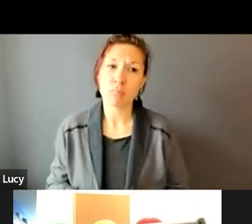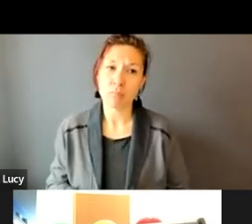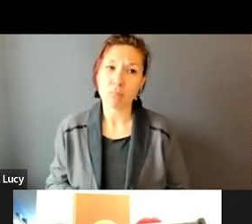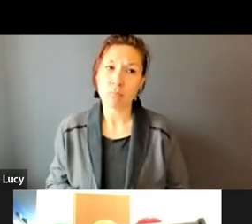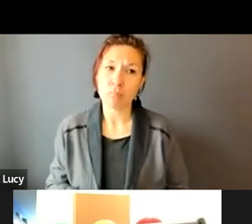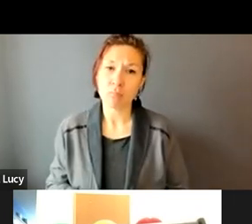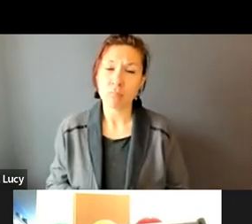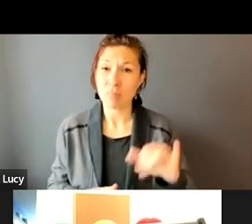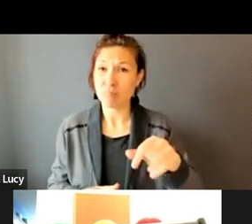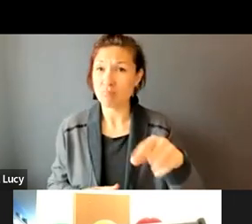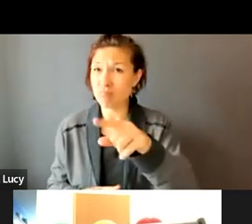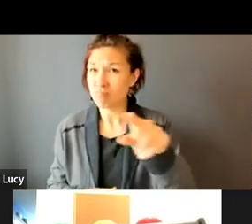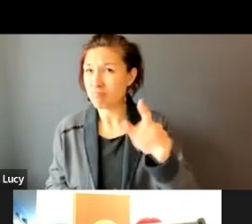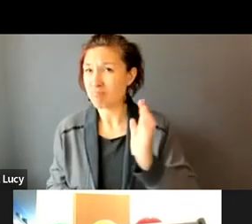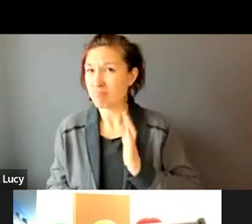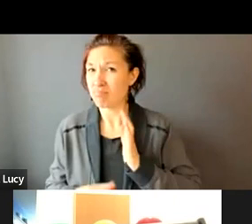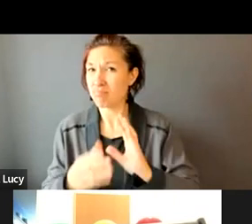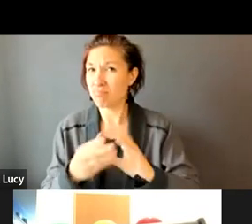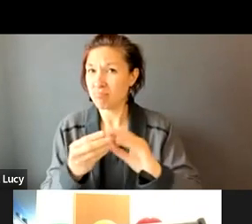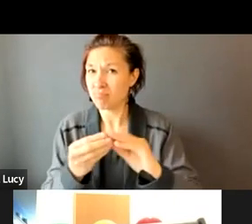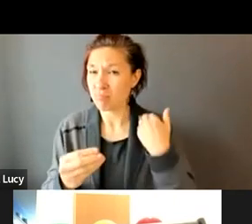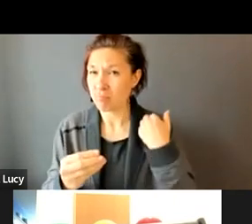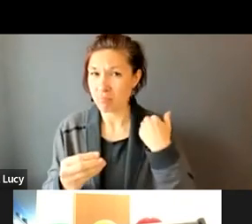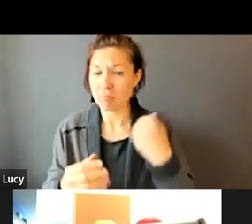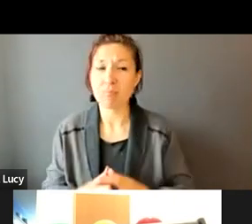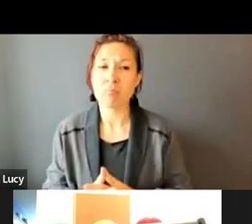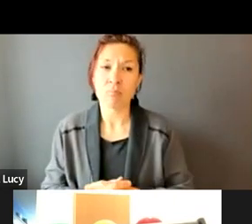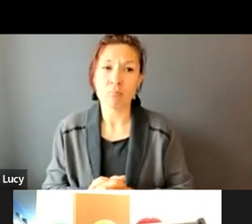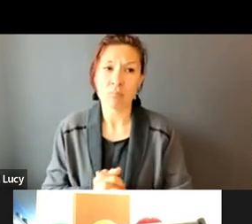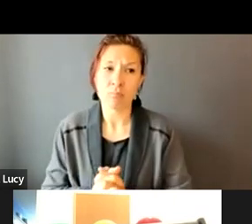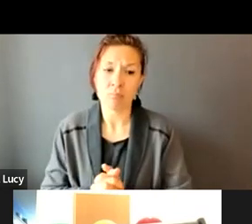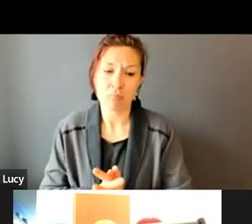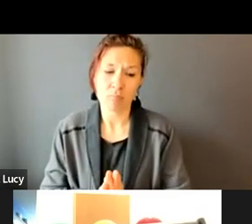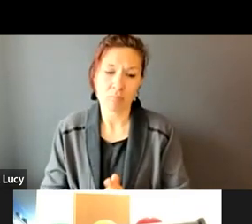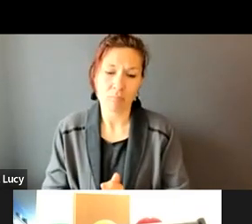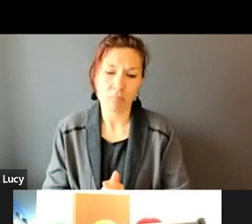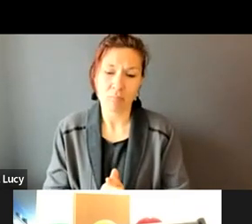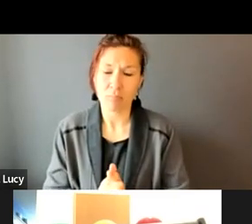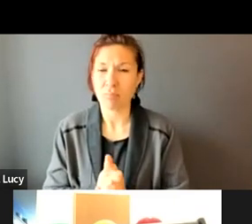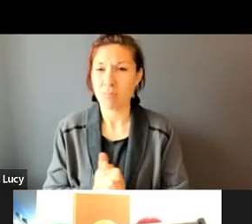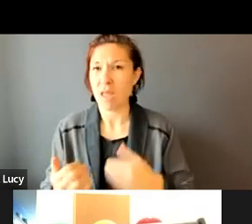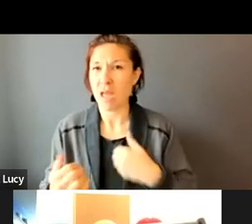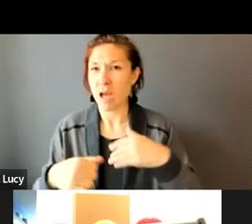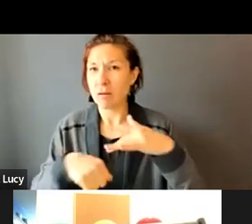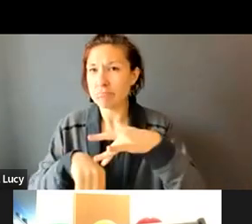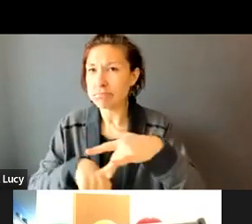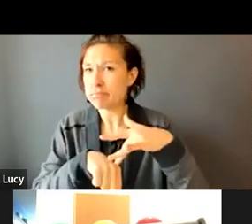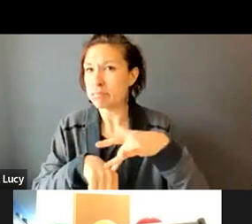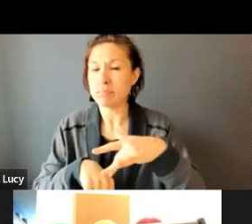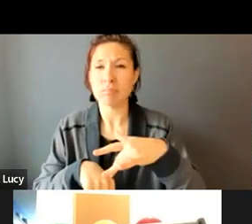were mentioning a little bit ago also of all the um the resources that you're using to into